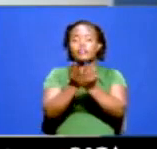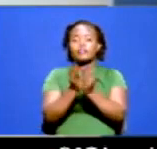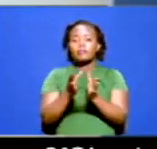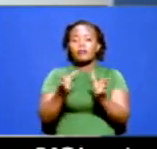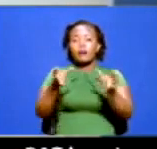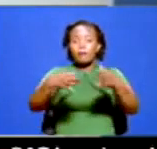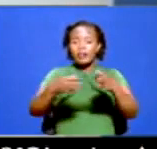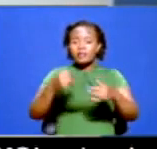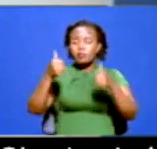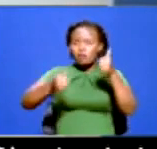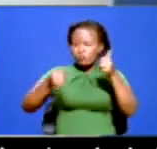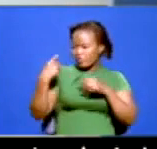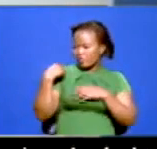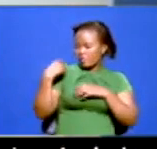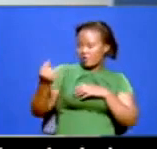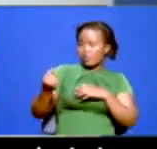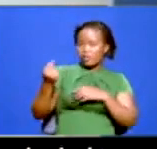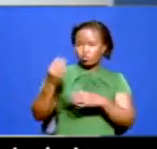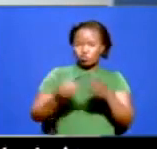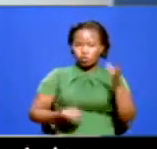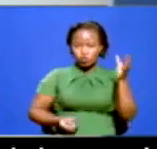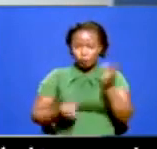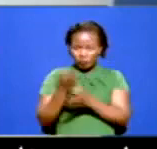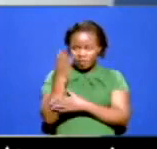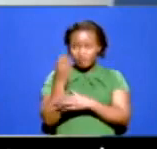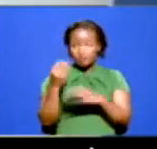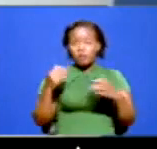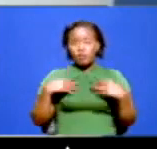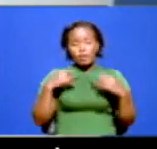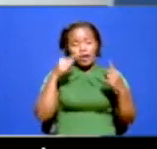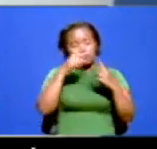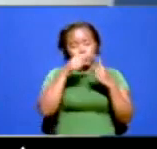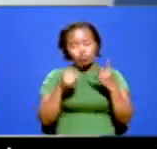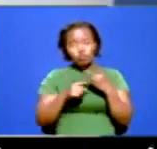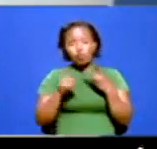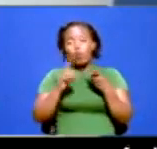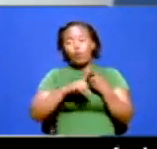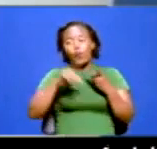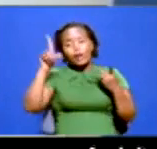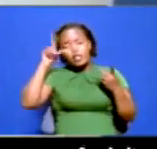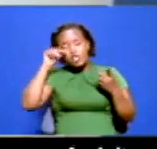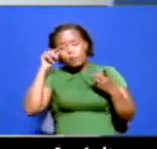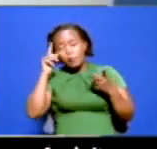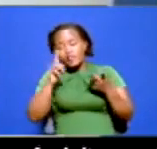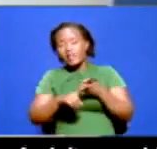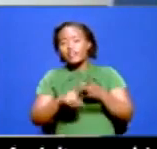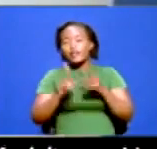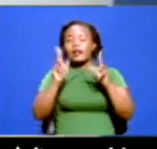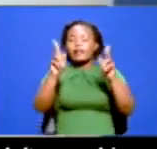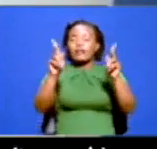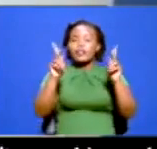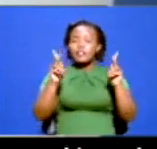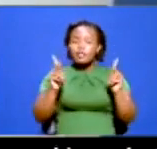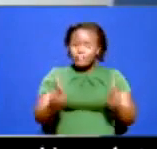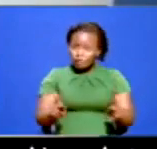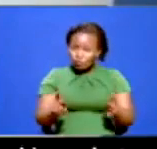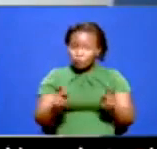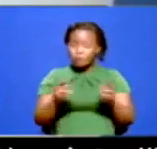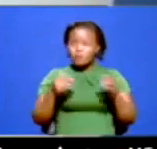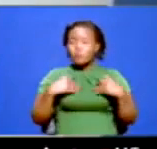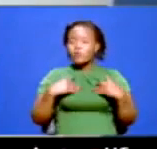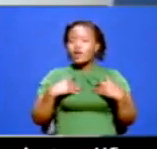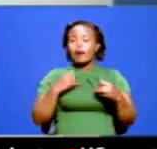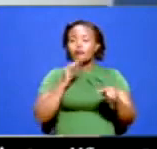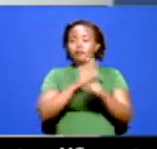was recently commissioned. You know, there are two of them, one in Mombasa, one in Kisumu. The amount of